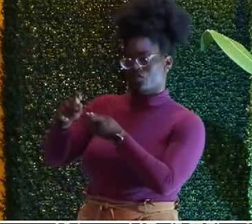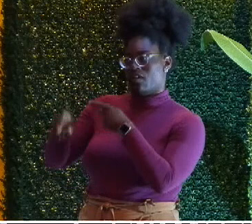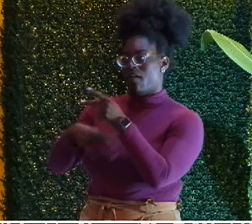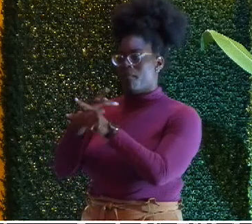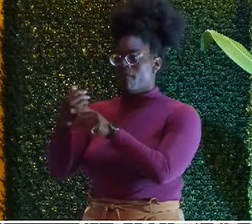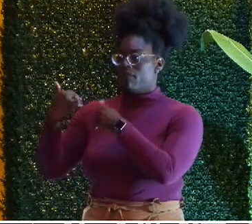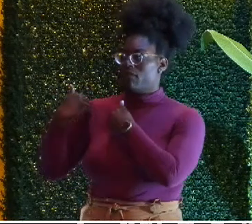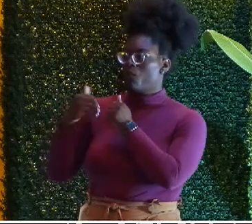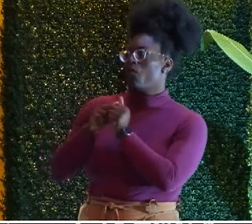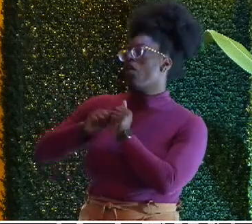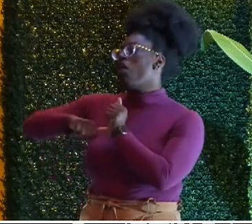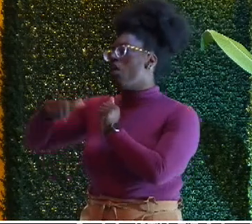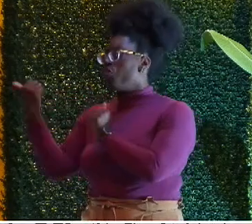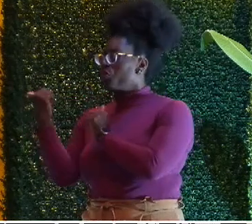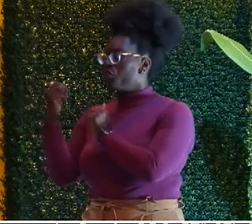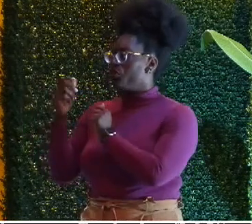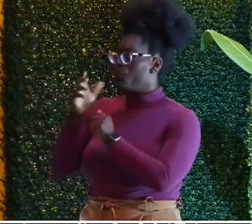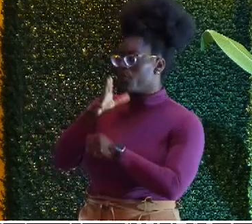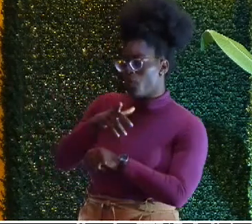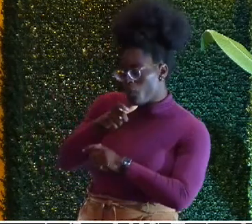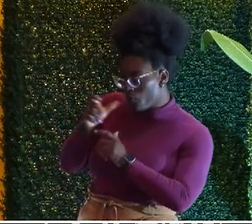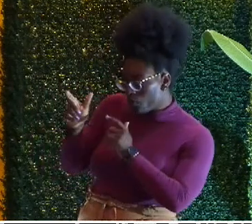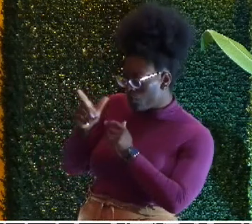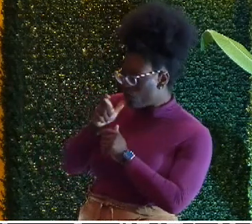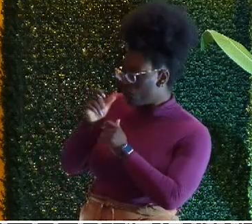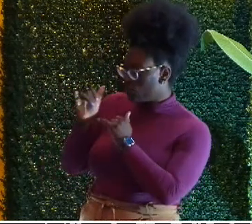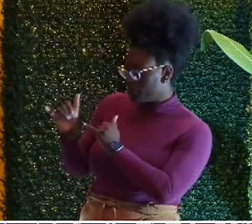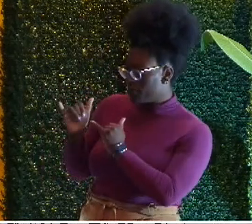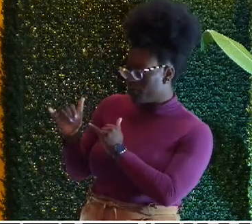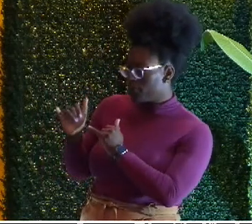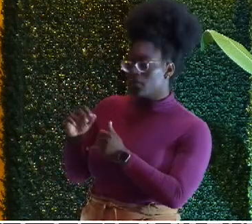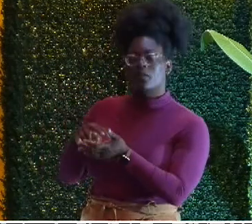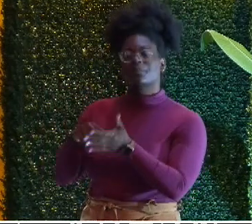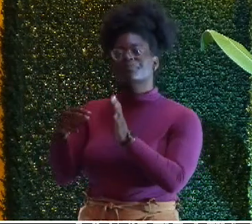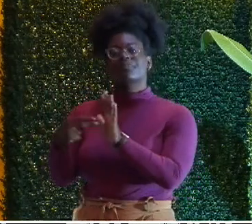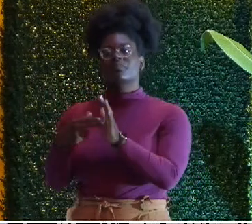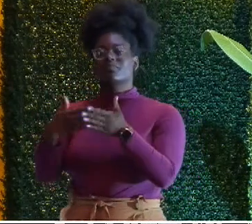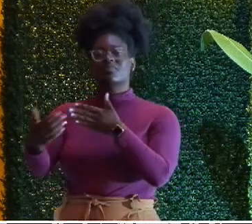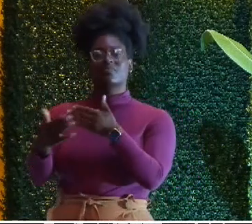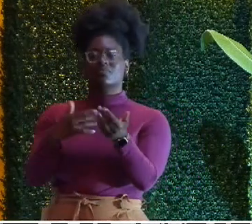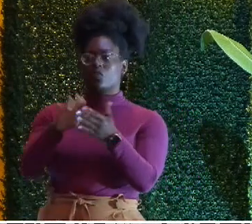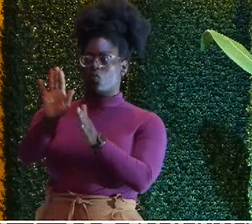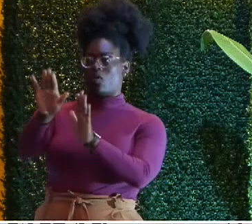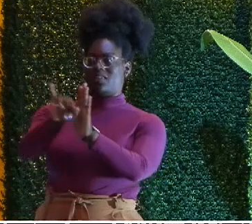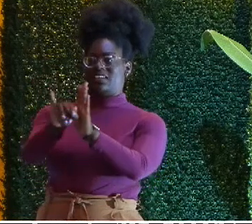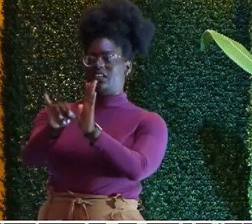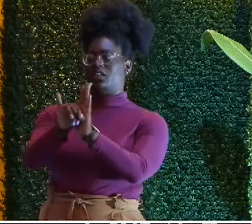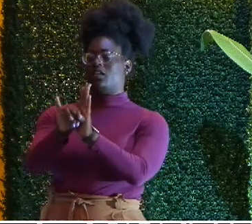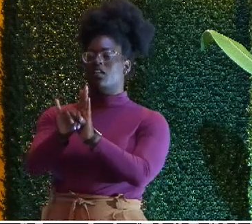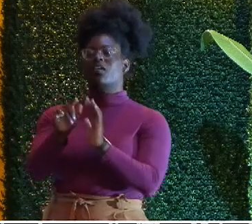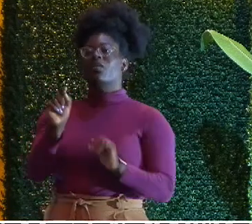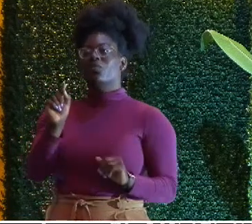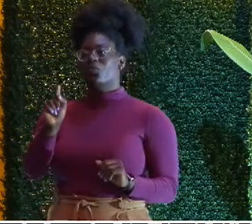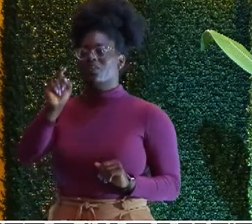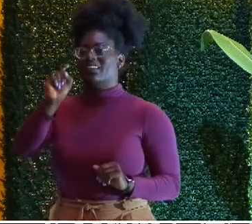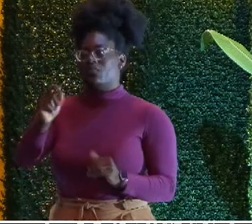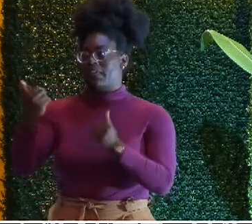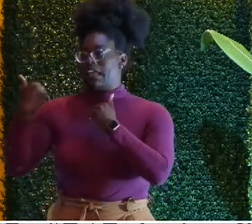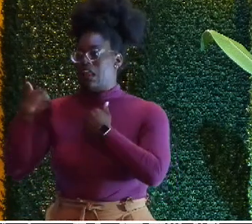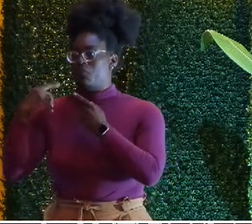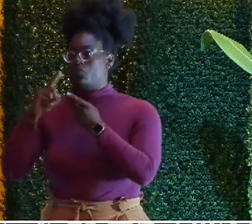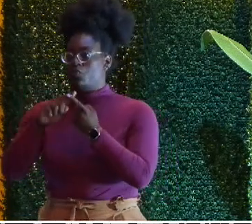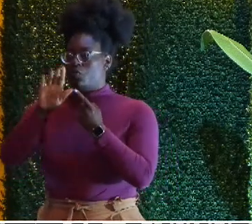So across all of the intersections, we need to be accountable to one another. We need to understand, because when you don't hold the